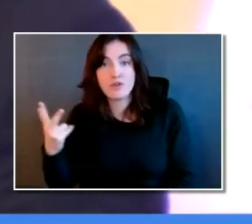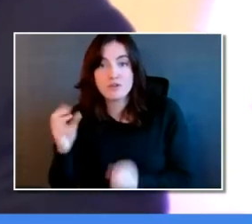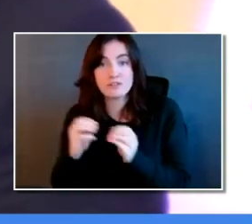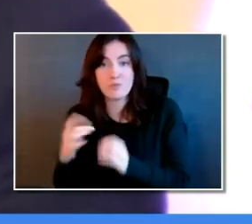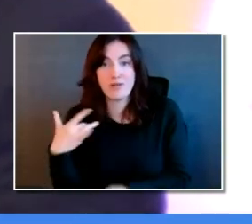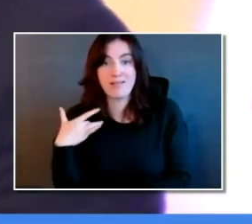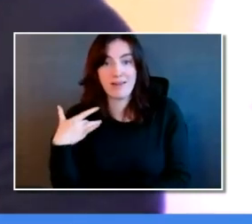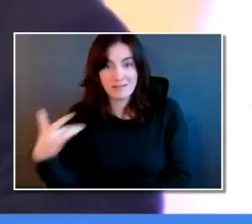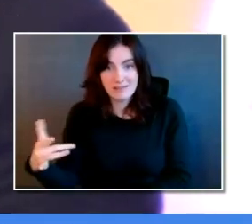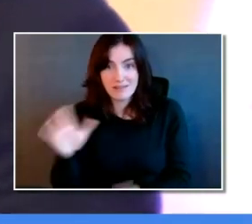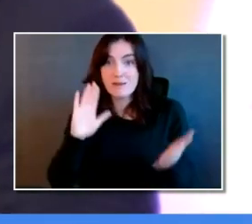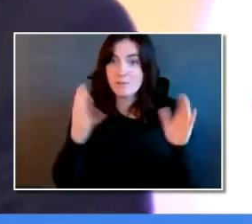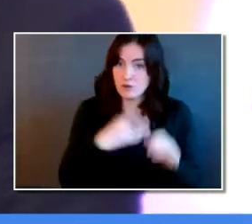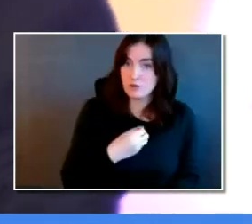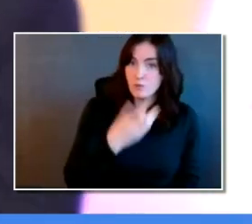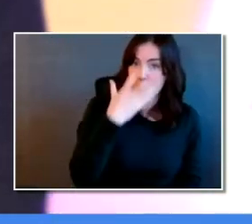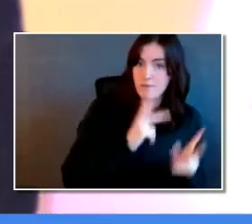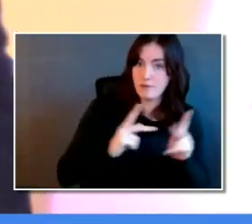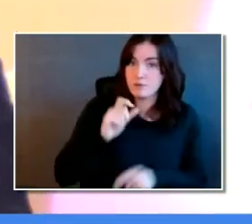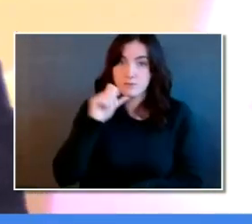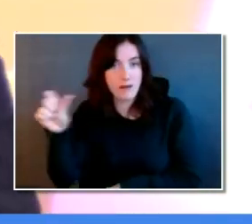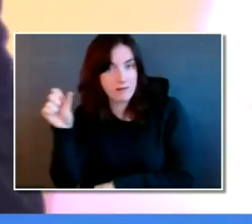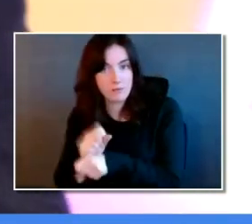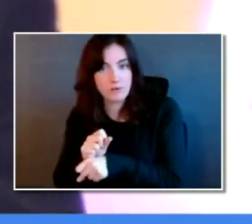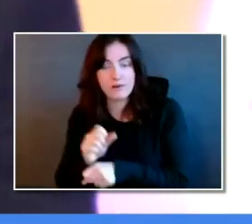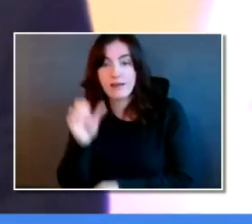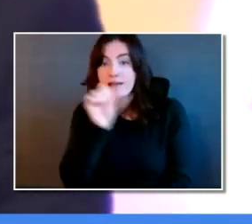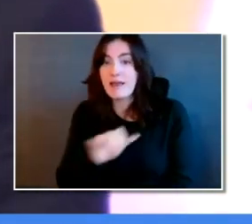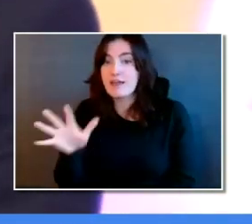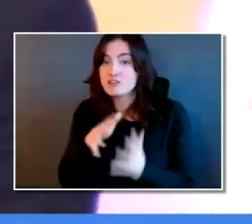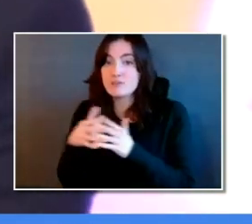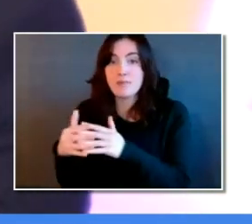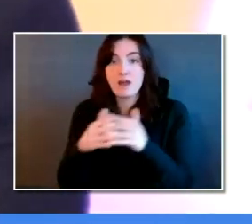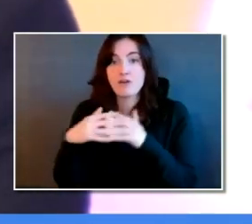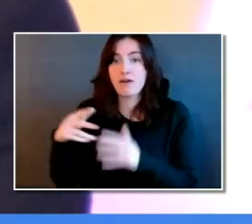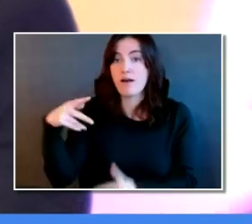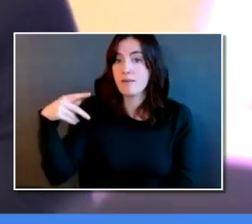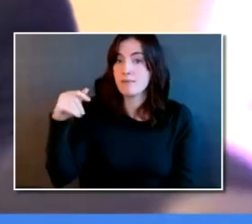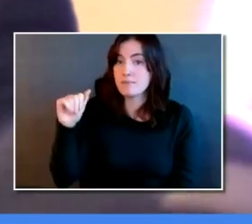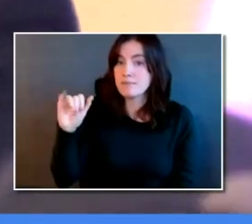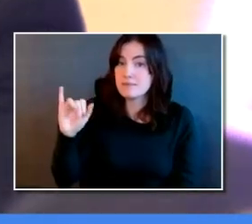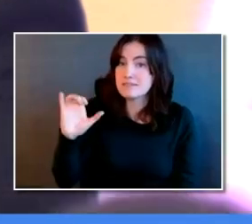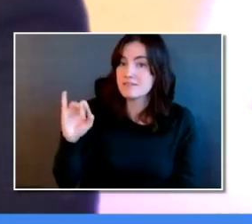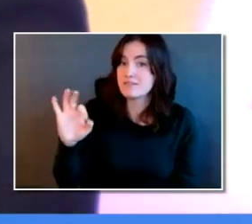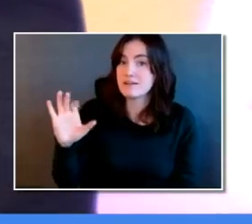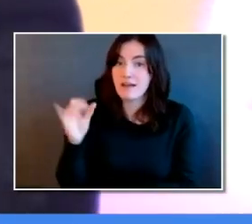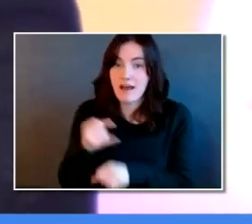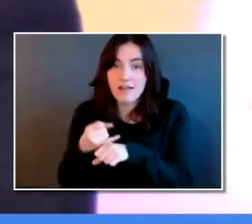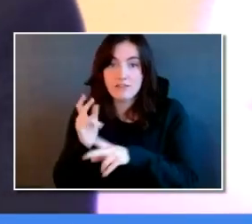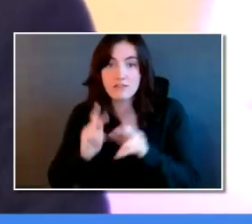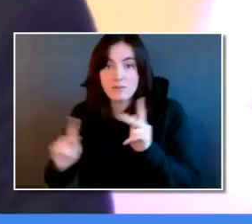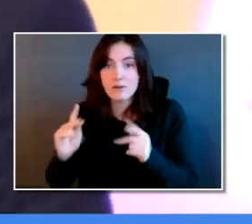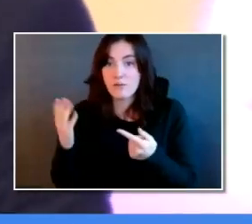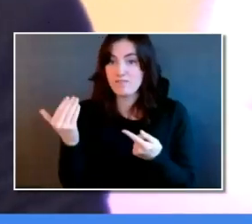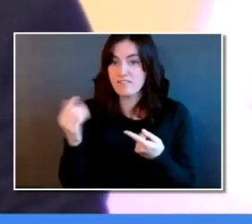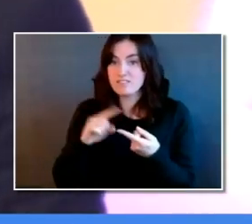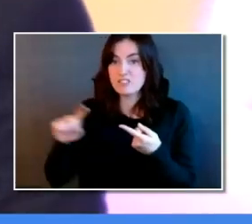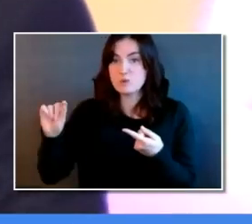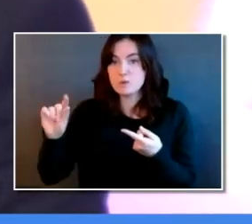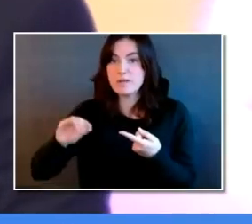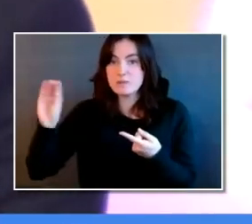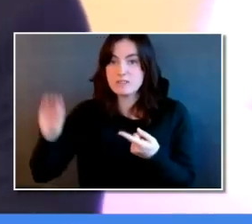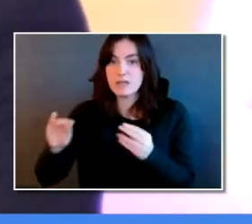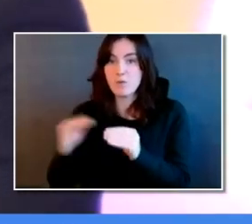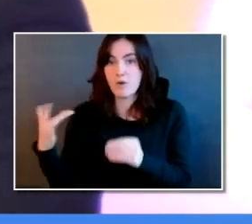white folk with a degree to be unemployed. That Asian American and Pacific Islander folk with a degree about 15 to 20% more likely